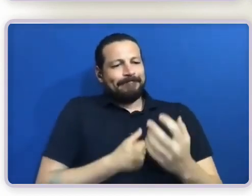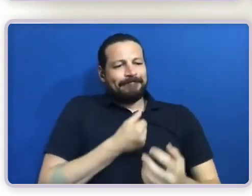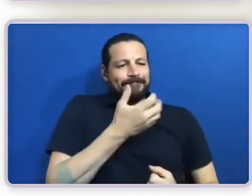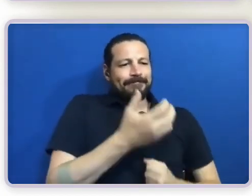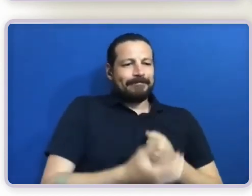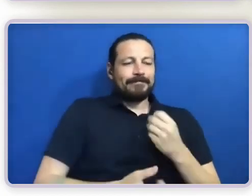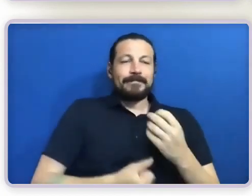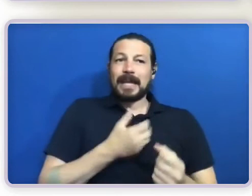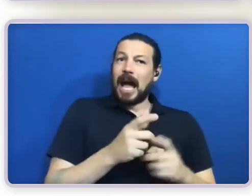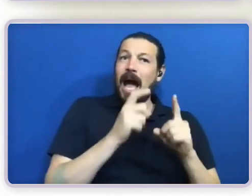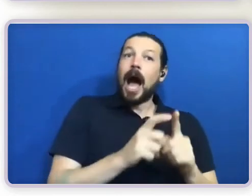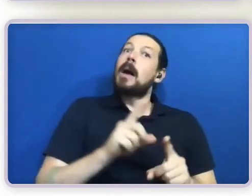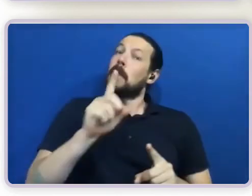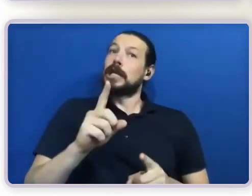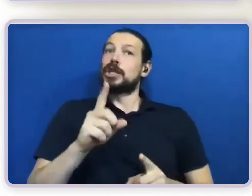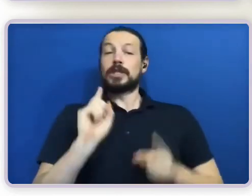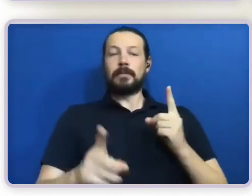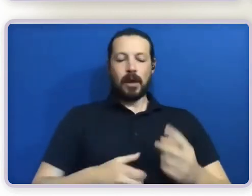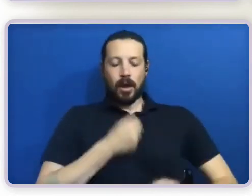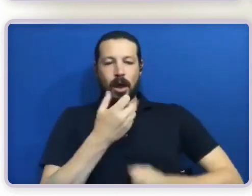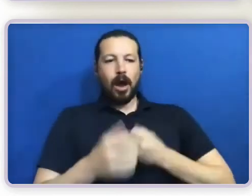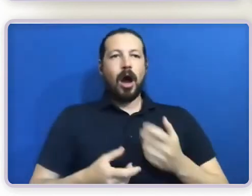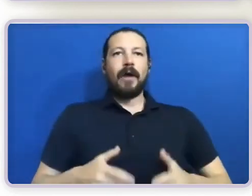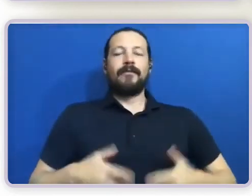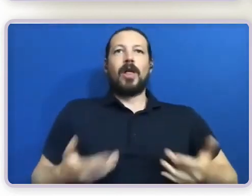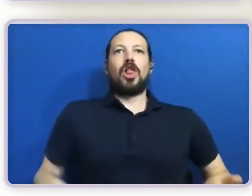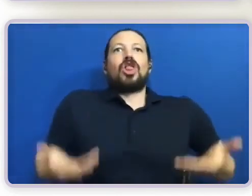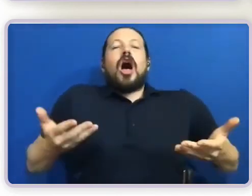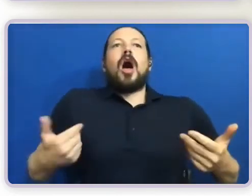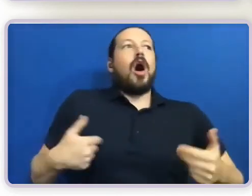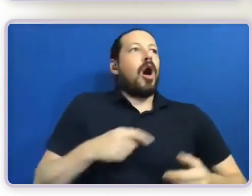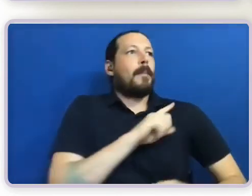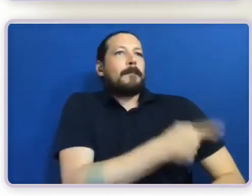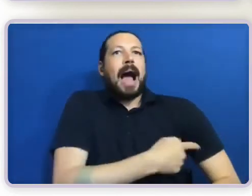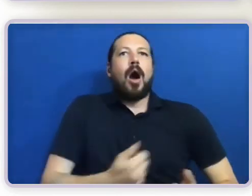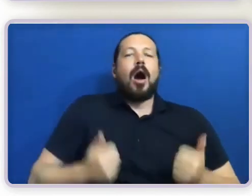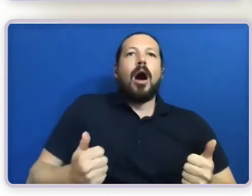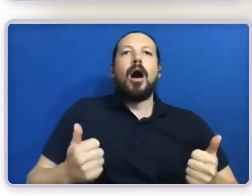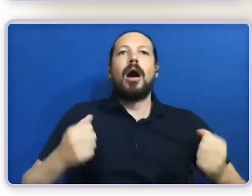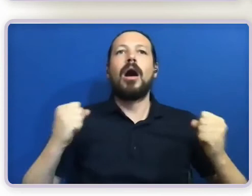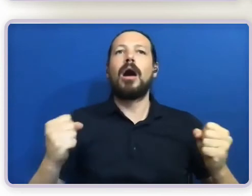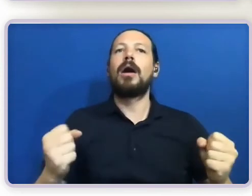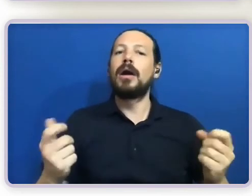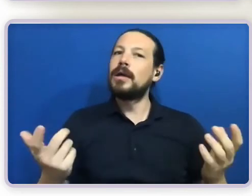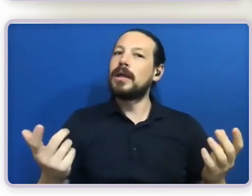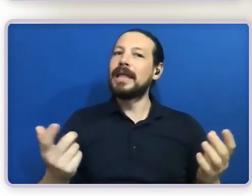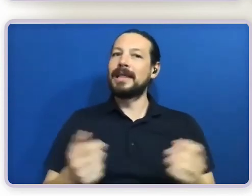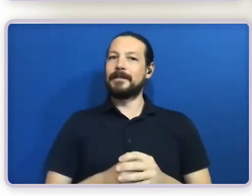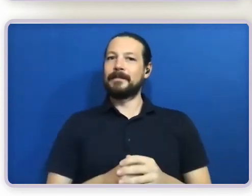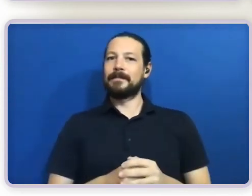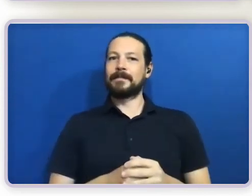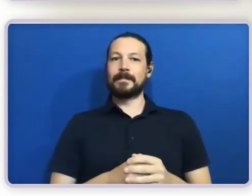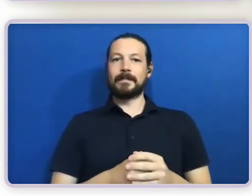empowering experience. And if we can, we will try and help someone or connect them